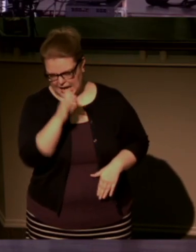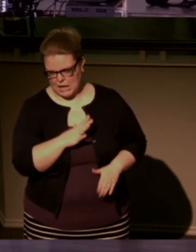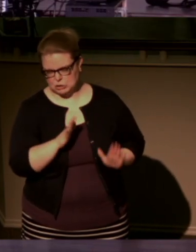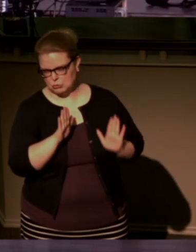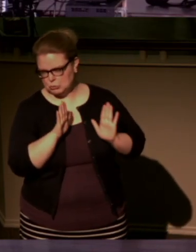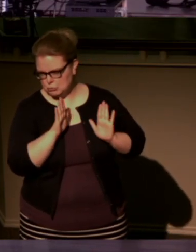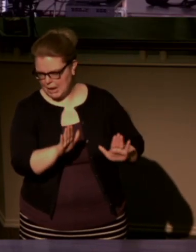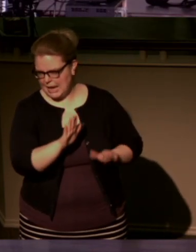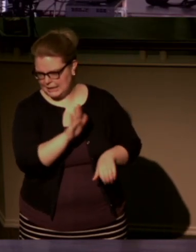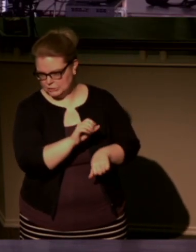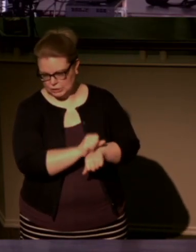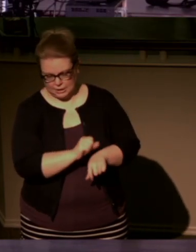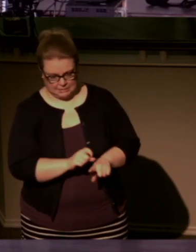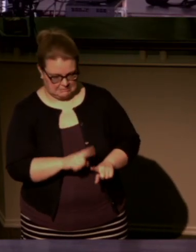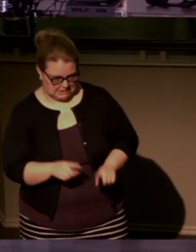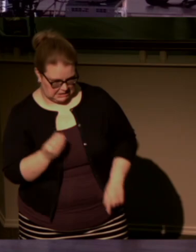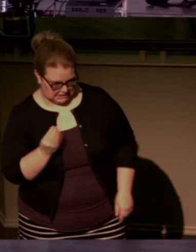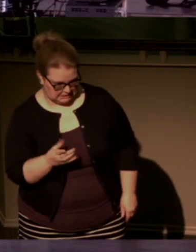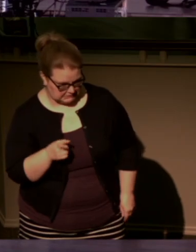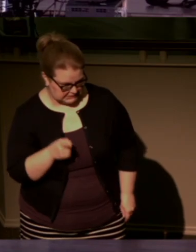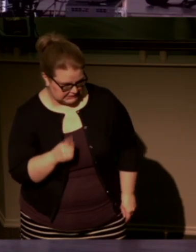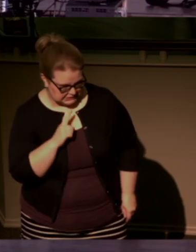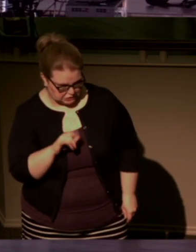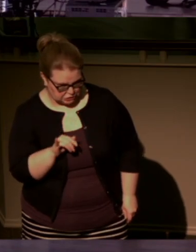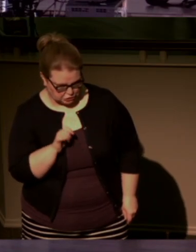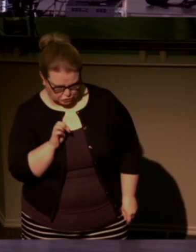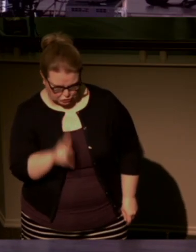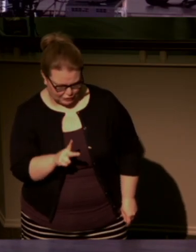at what he does, but he's a total jerk.